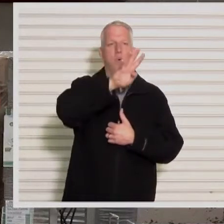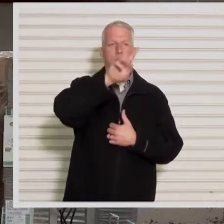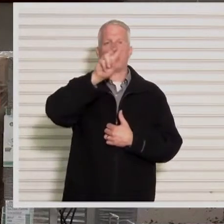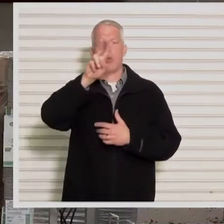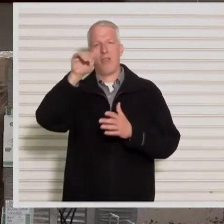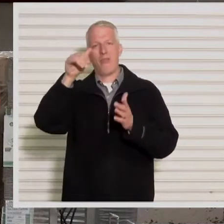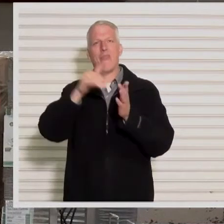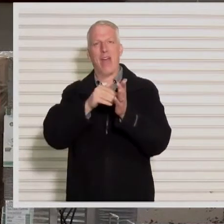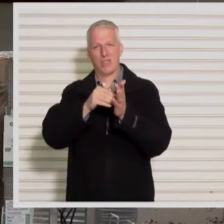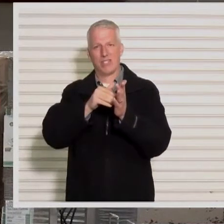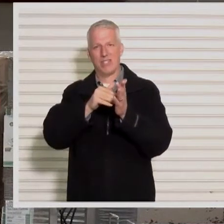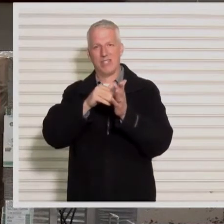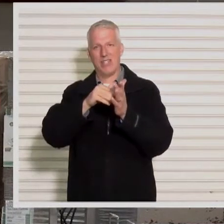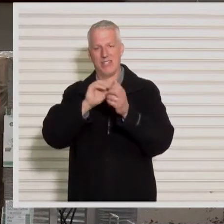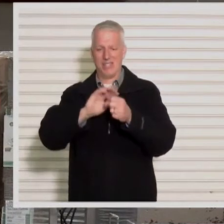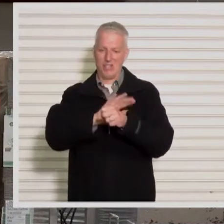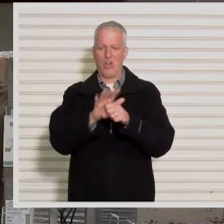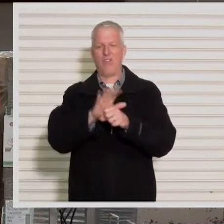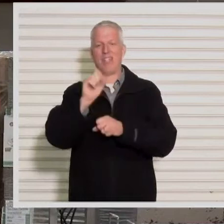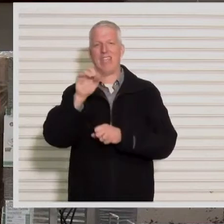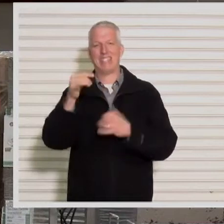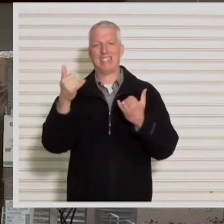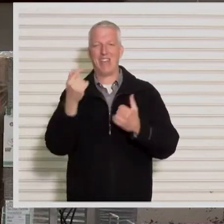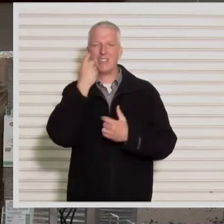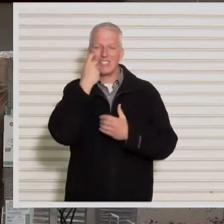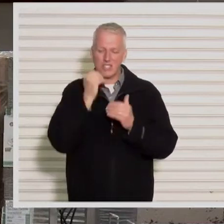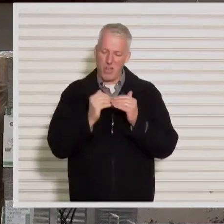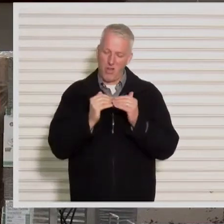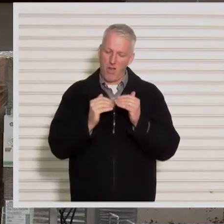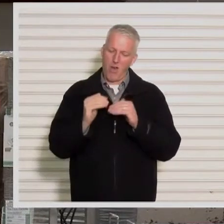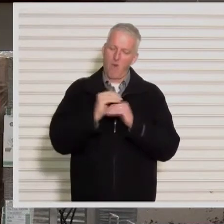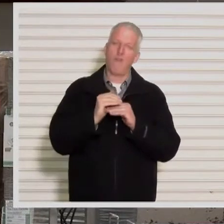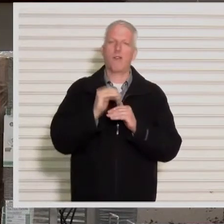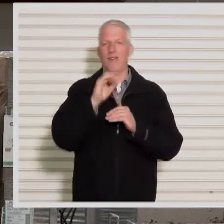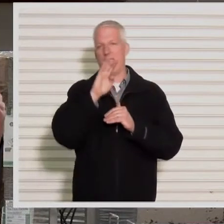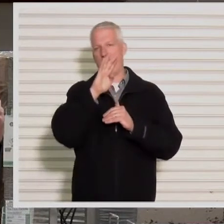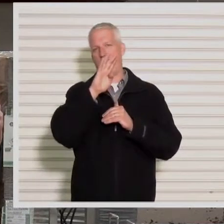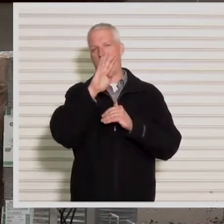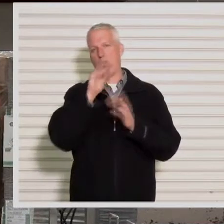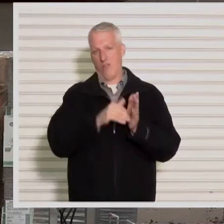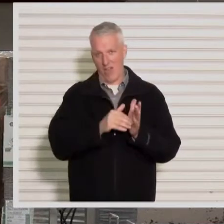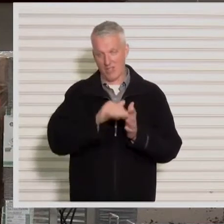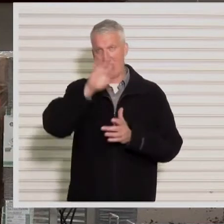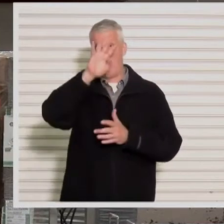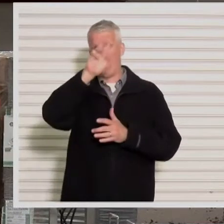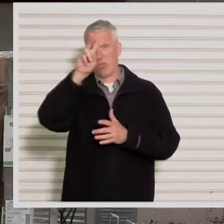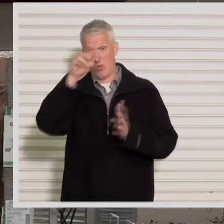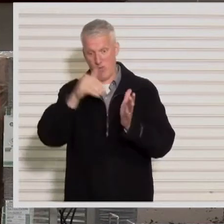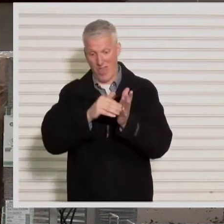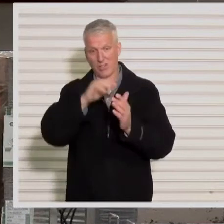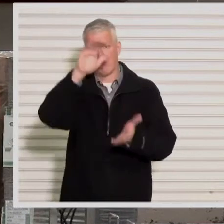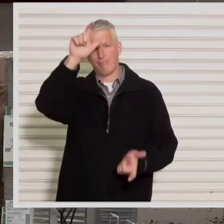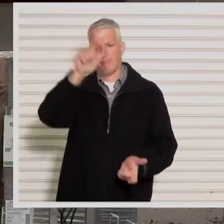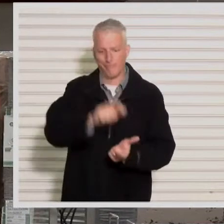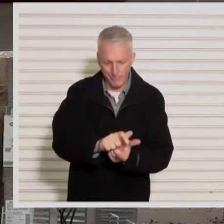reported cases. Today, just over 4,000, 42,000 down to